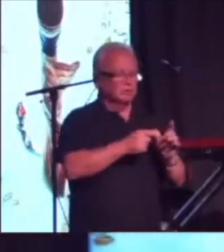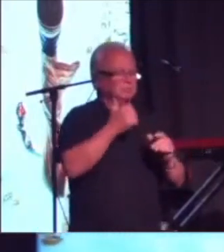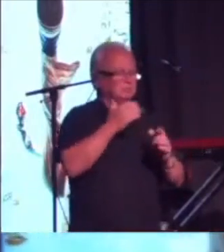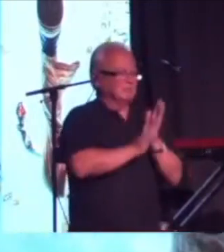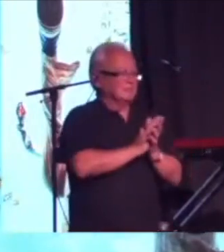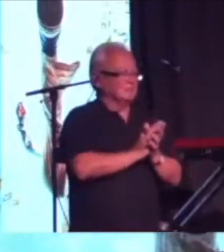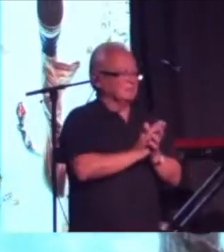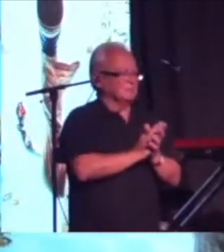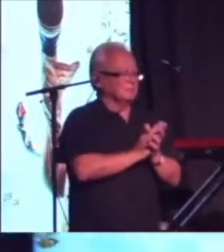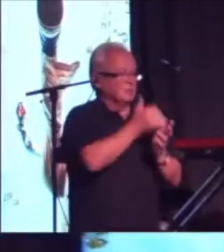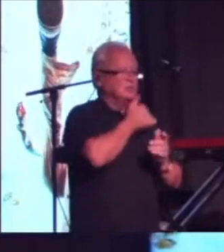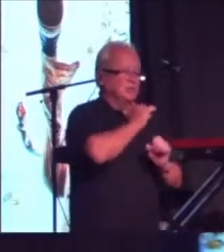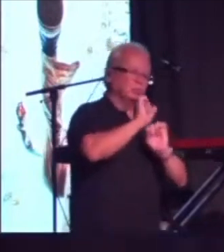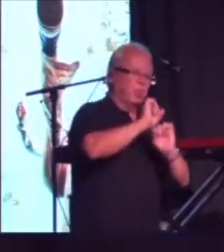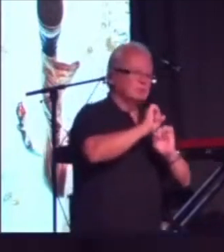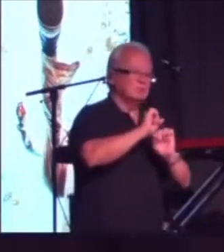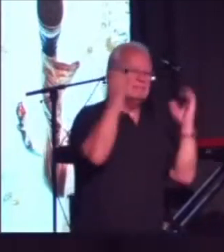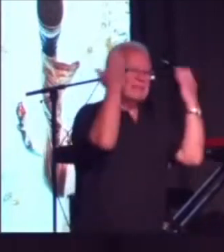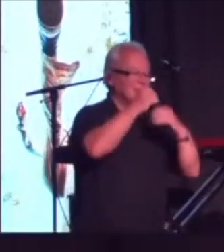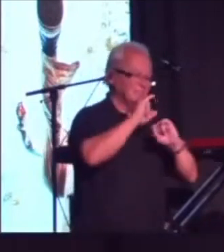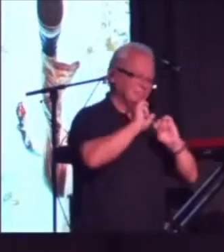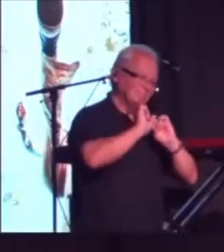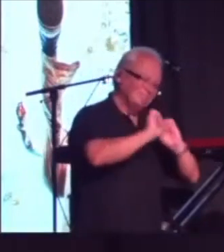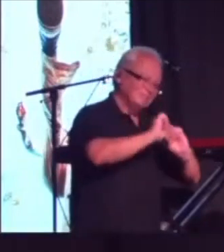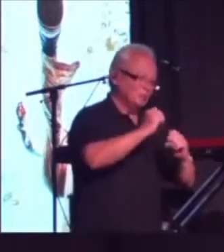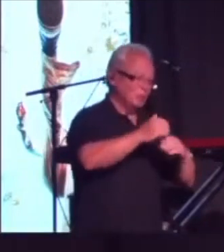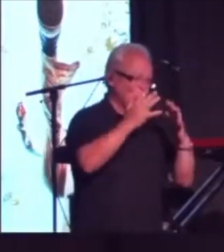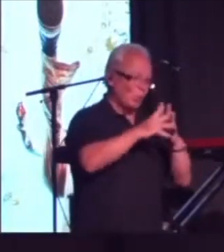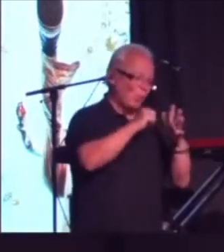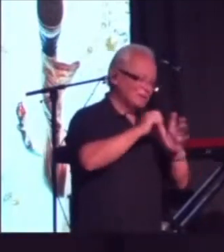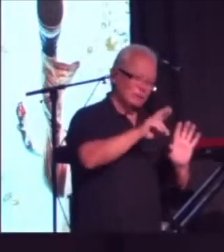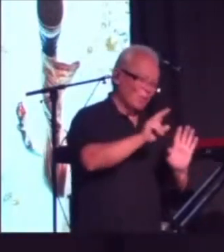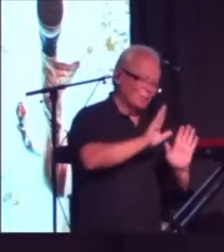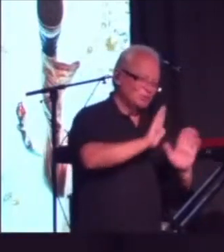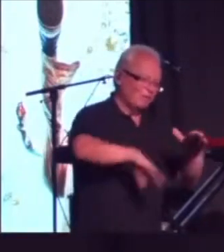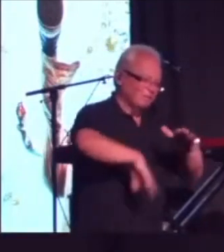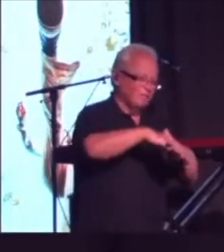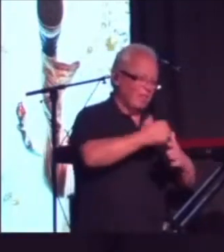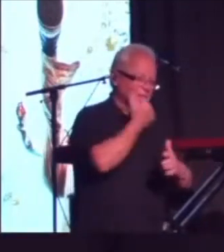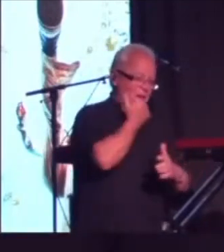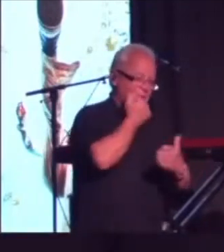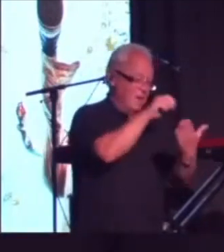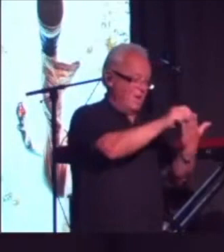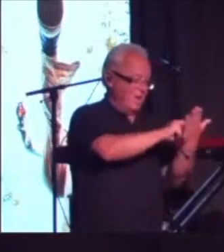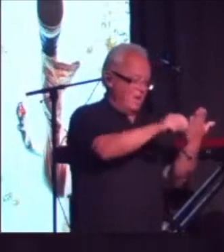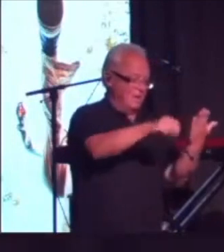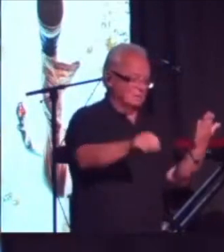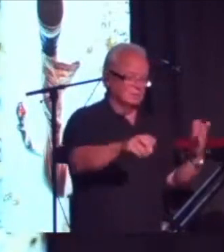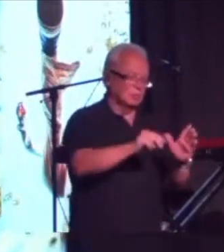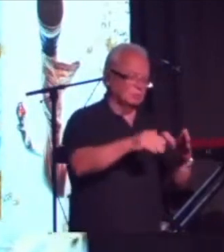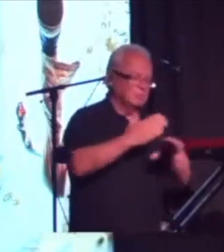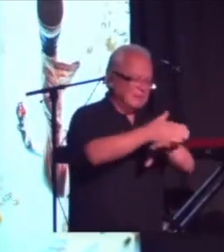week. It's not to fill the calendar. We all have plenty to do. The heart behind it is a voyage